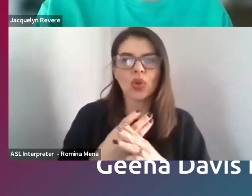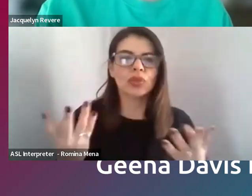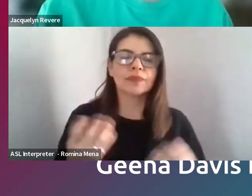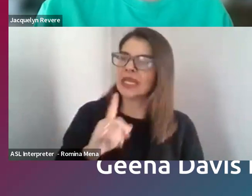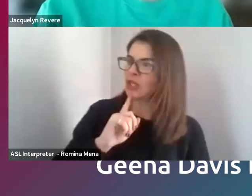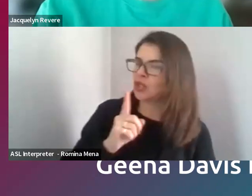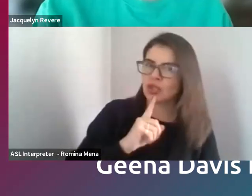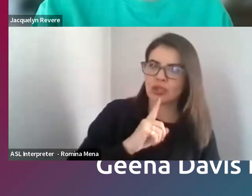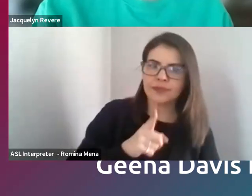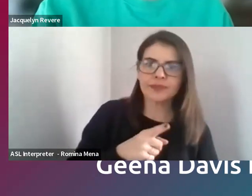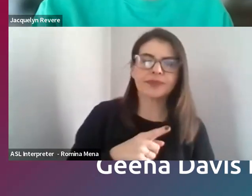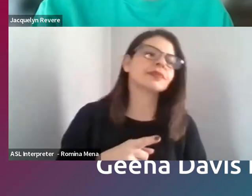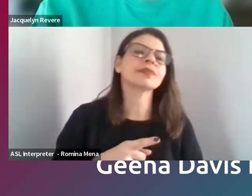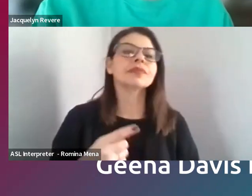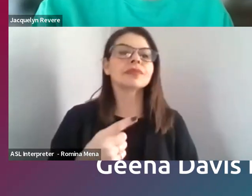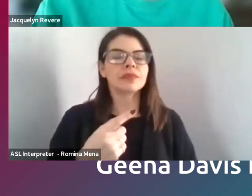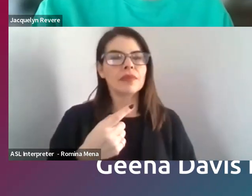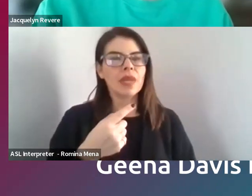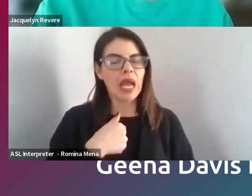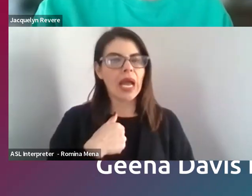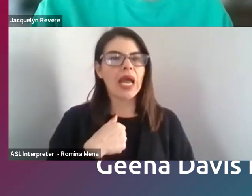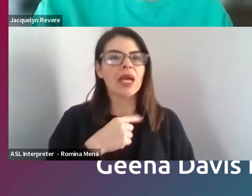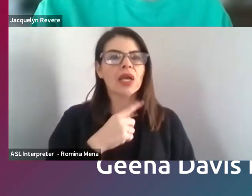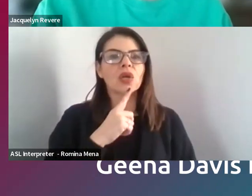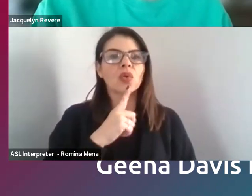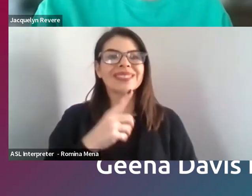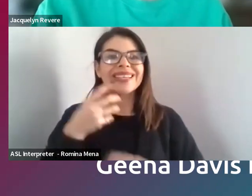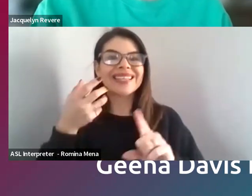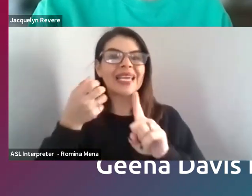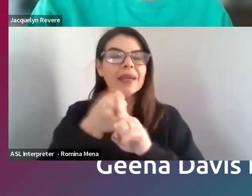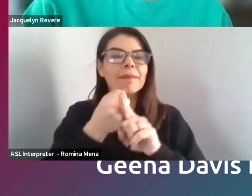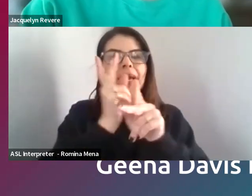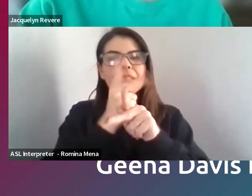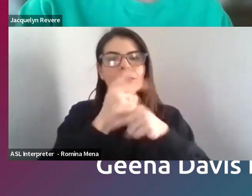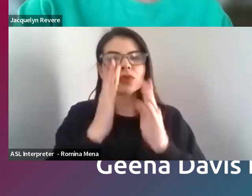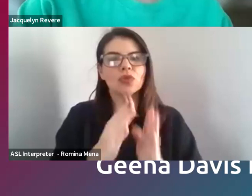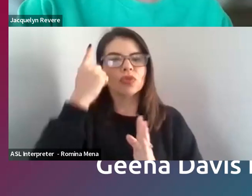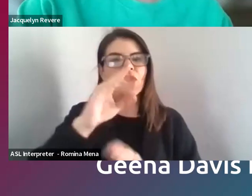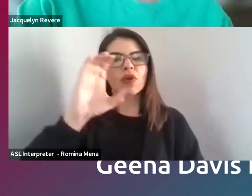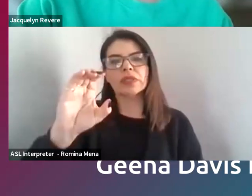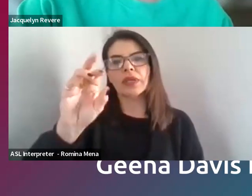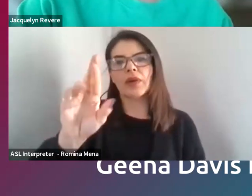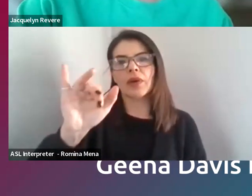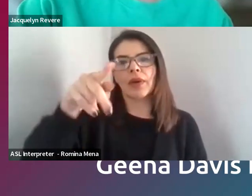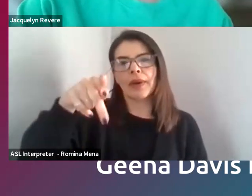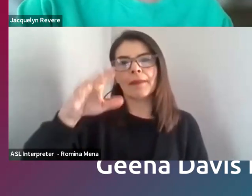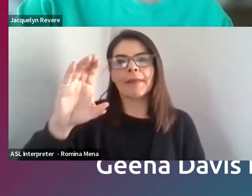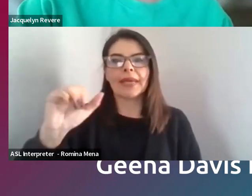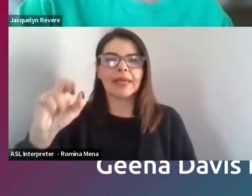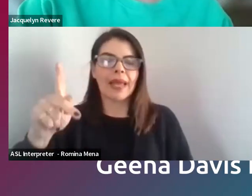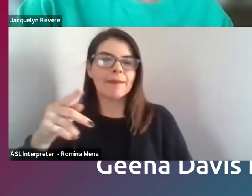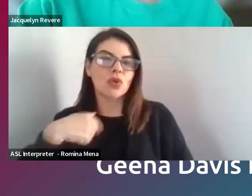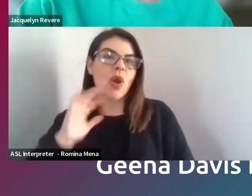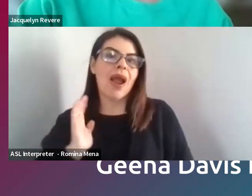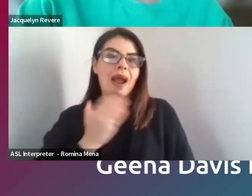Sure. So I actually served as the impact producer for Crip Camp. So our role